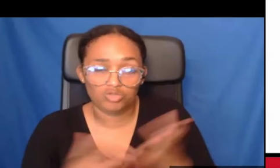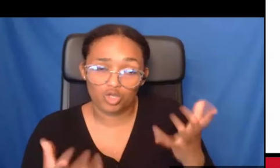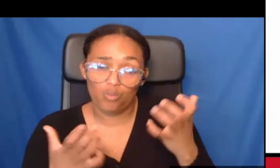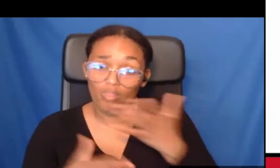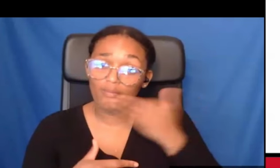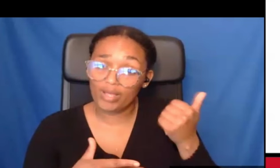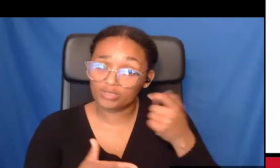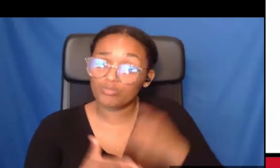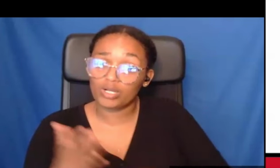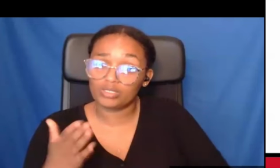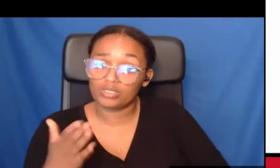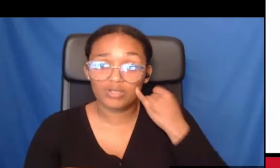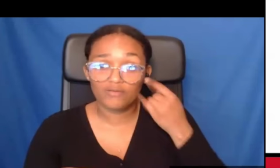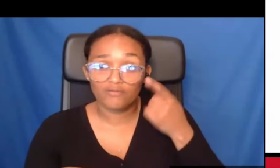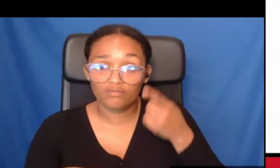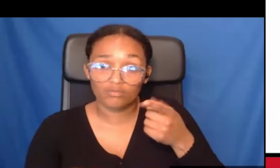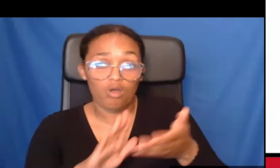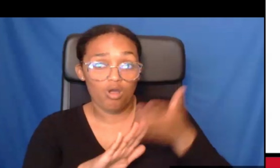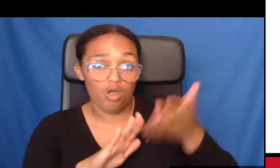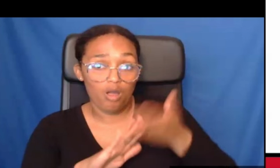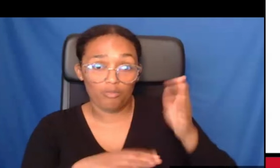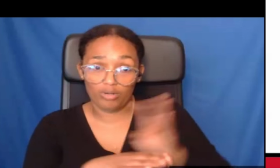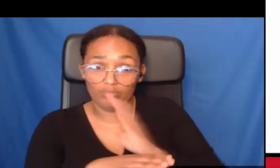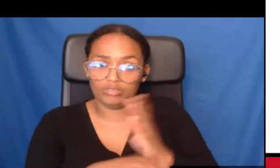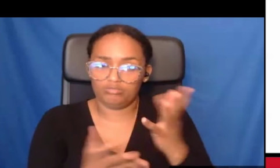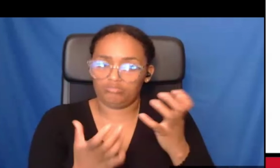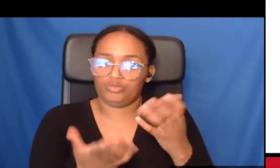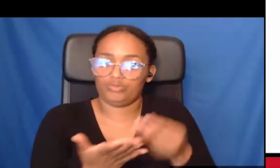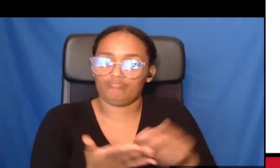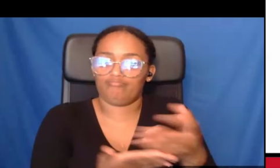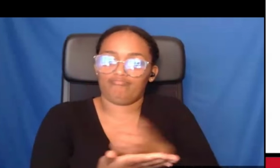business. You're probably there to make money. Next slide.